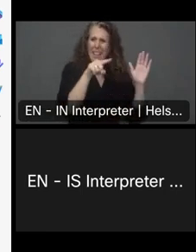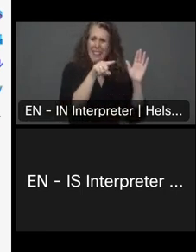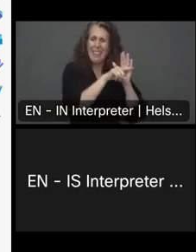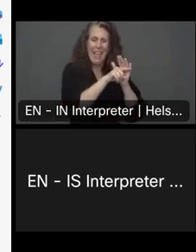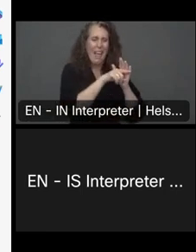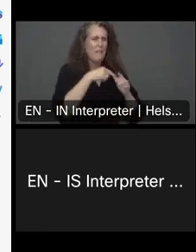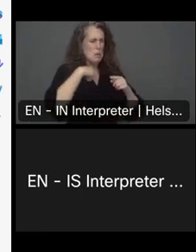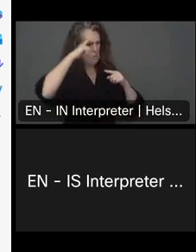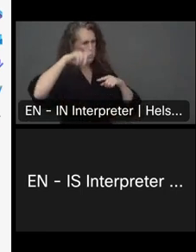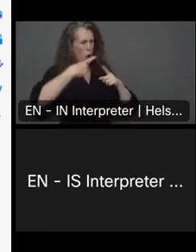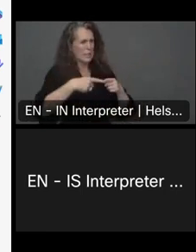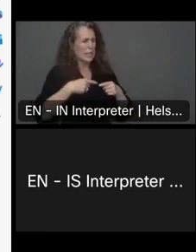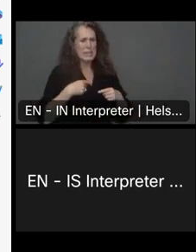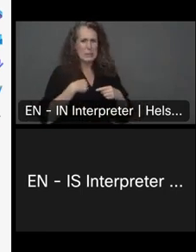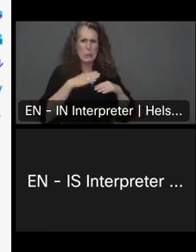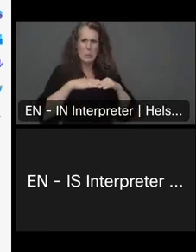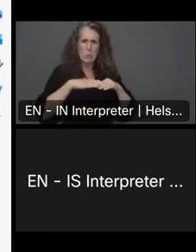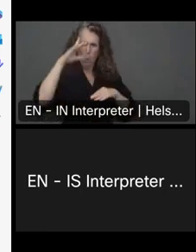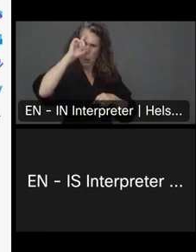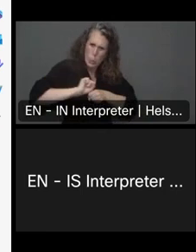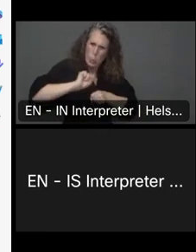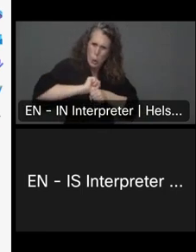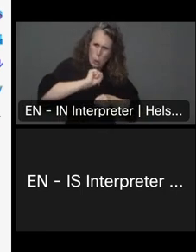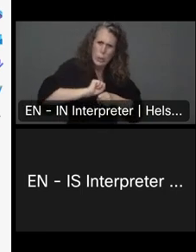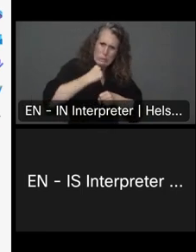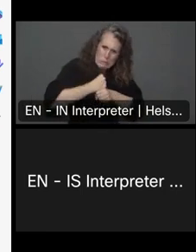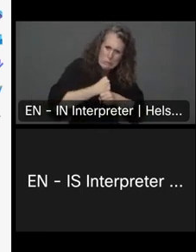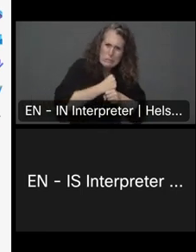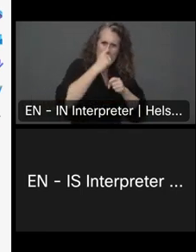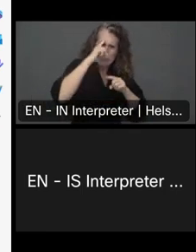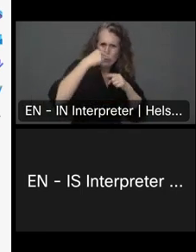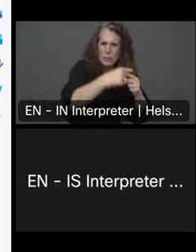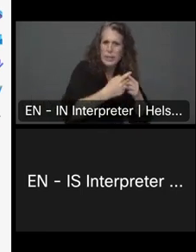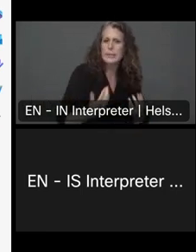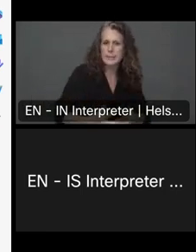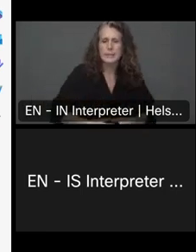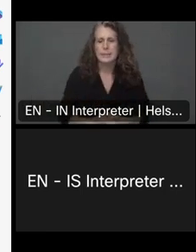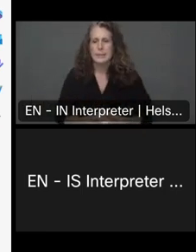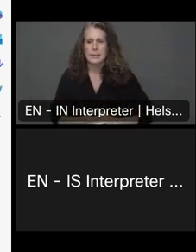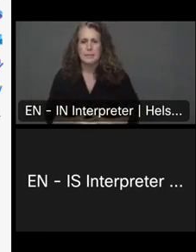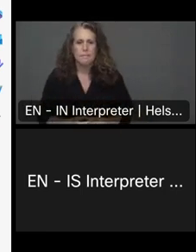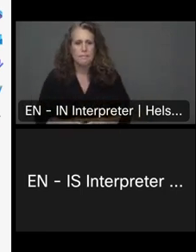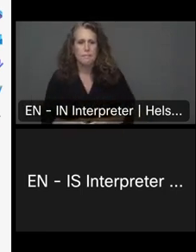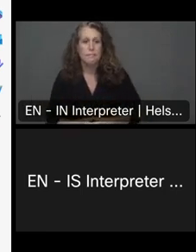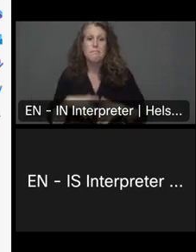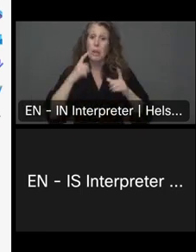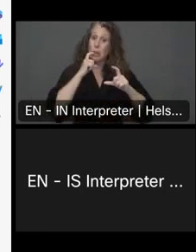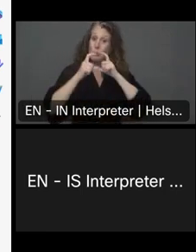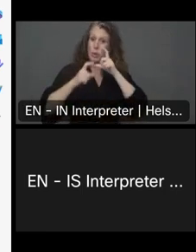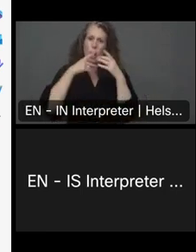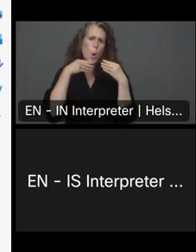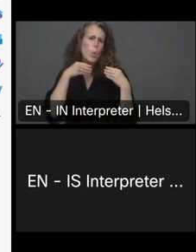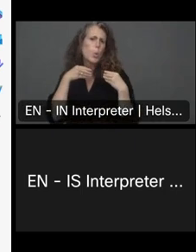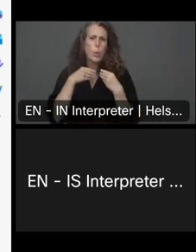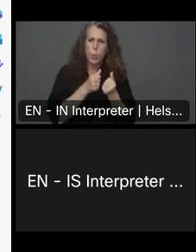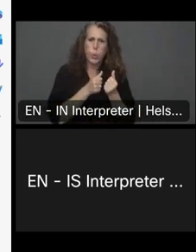positive ones. That's true of monotone decreasing operators in general. So communicative efficiency would prefer a system